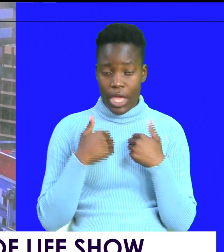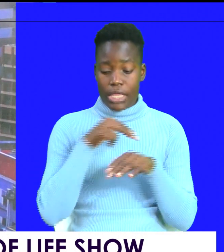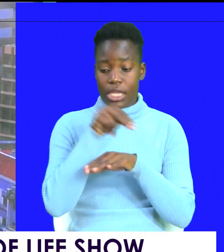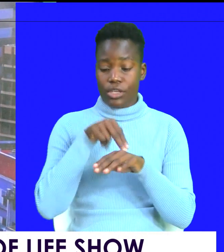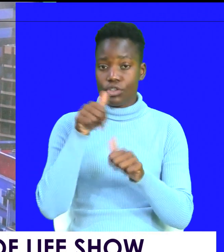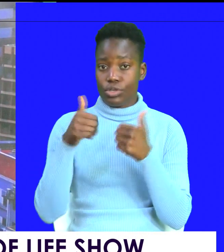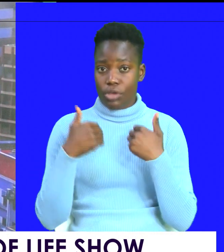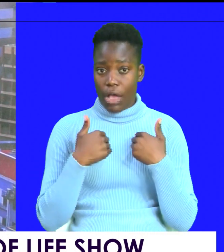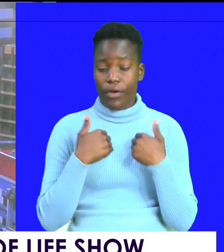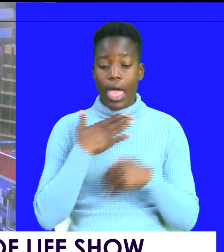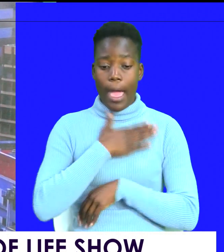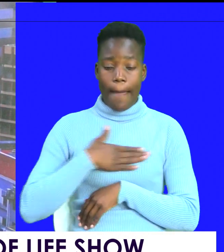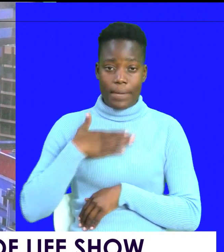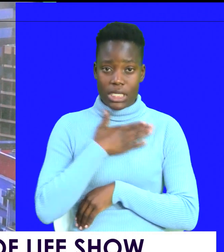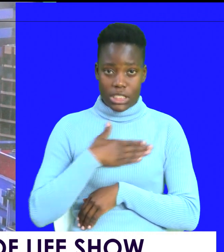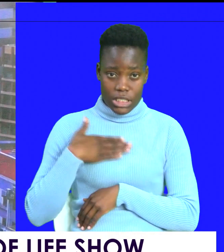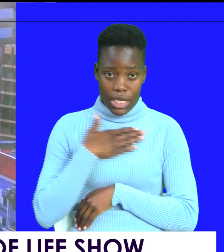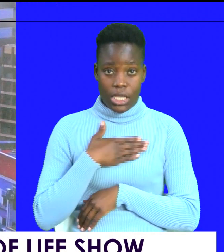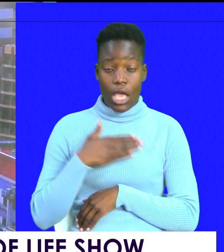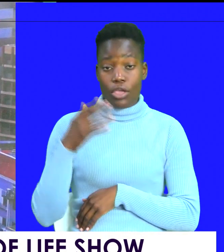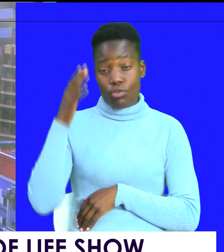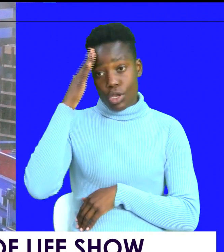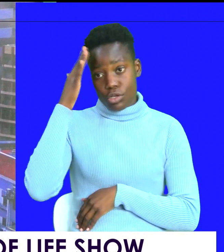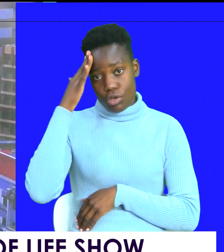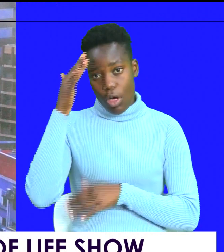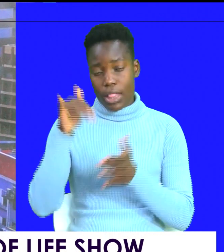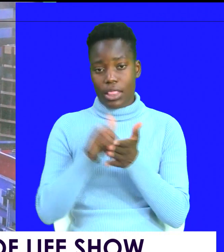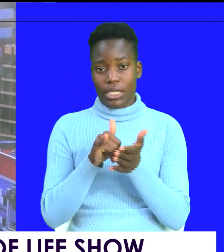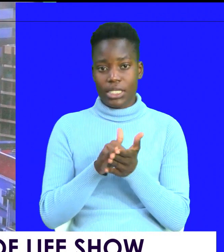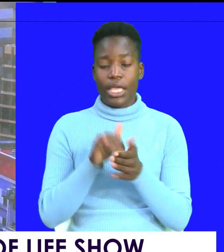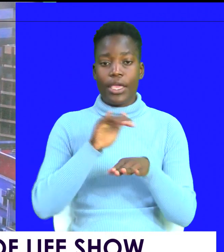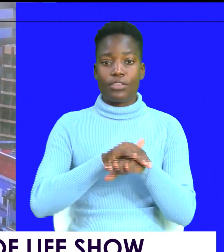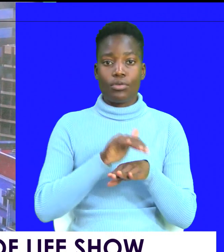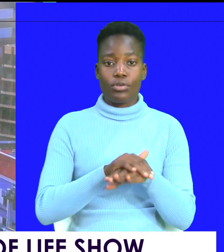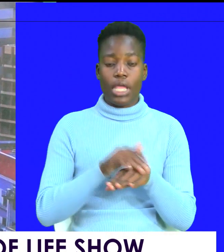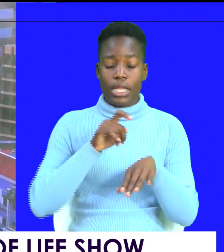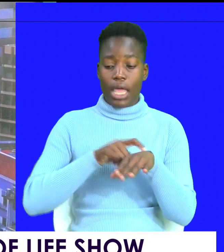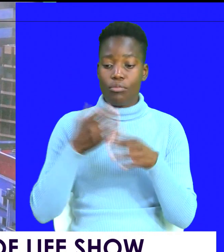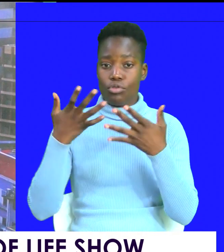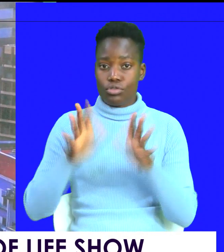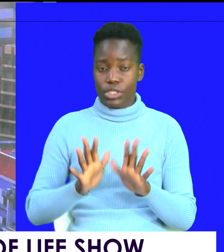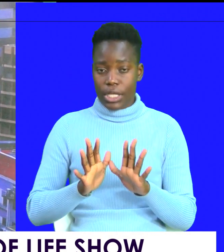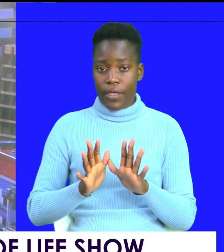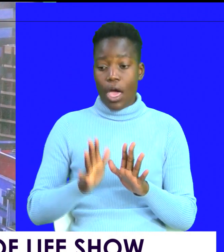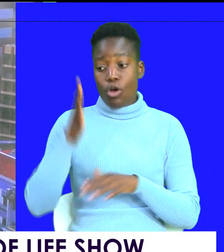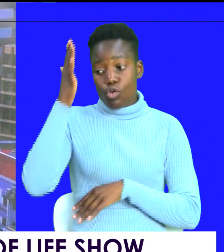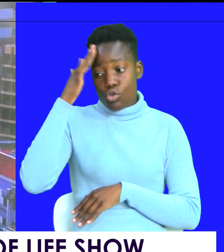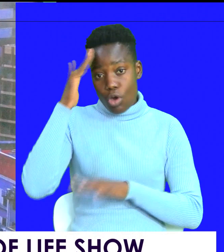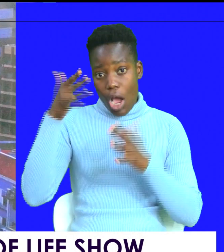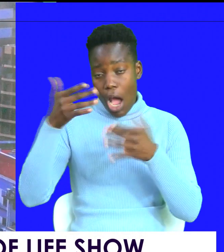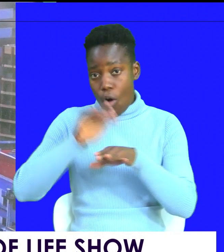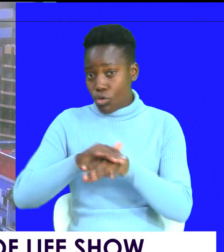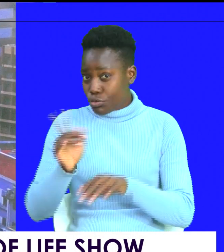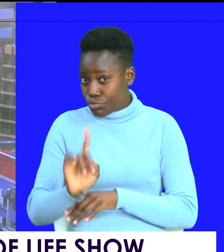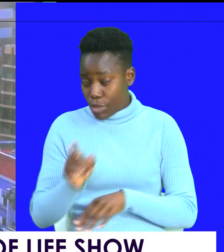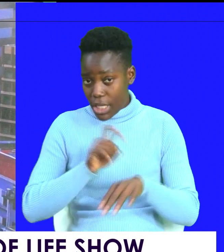have. Appreciate your job. You will realize its goodness when you lose it. You don't realize how good it is